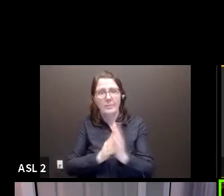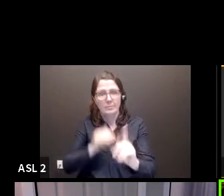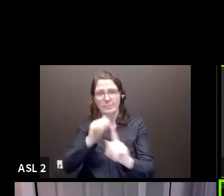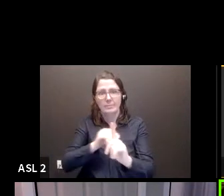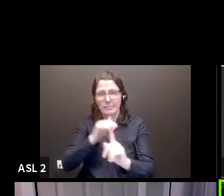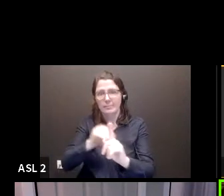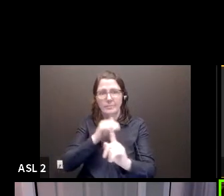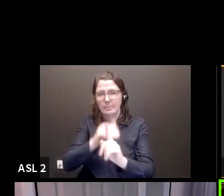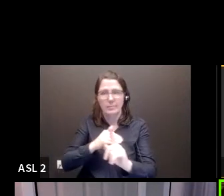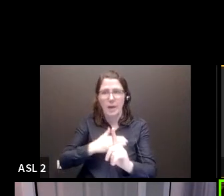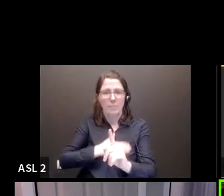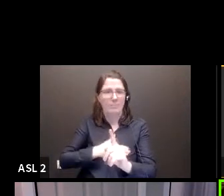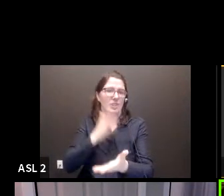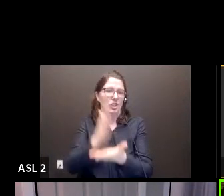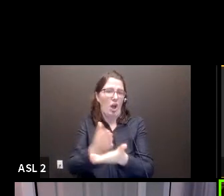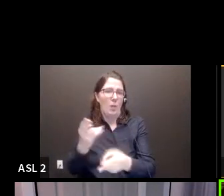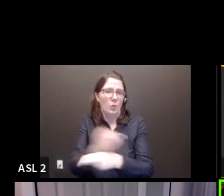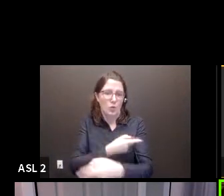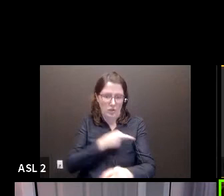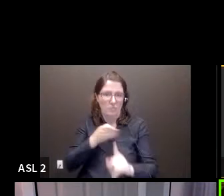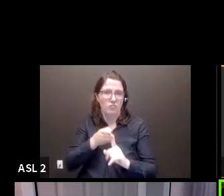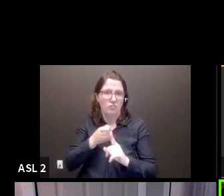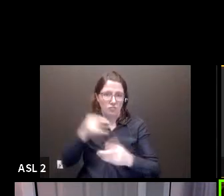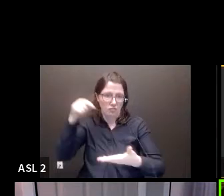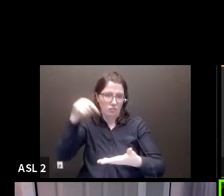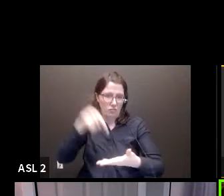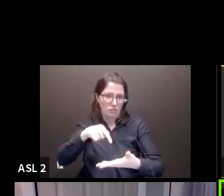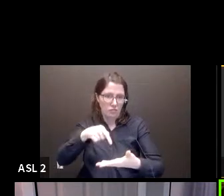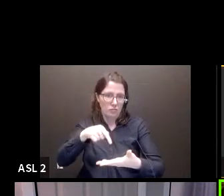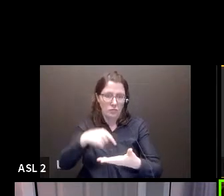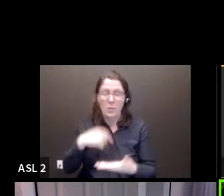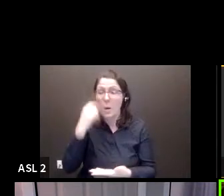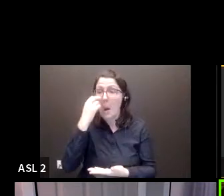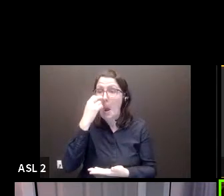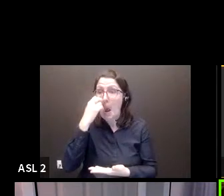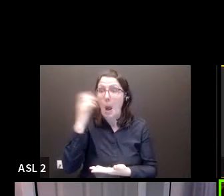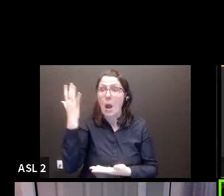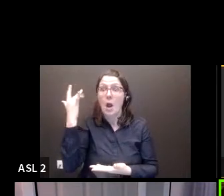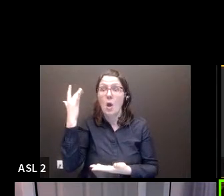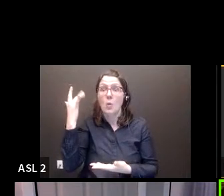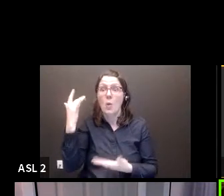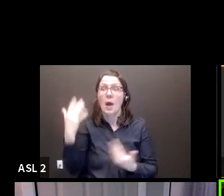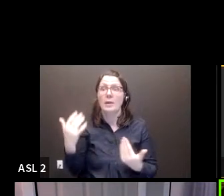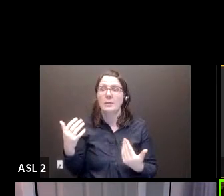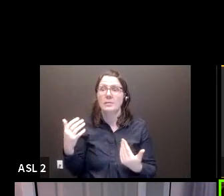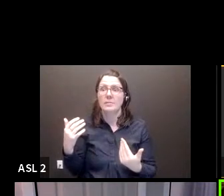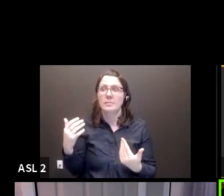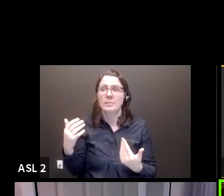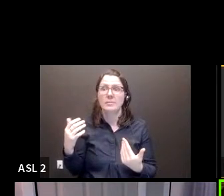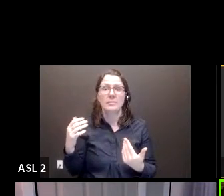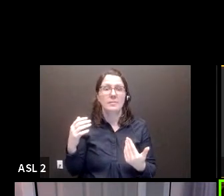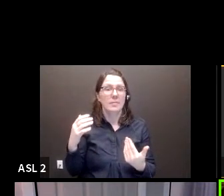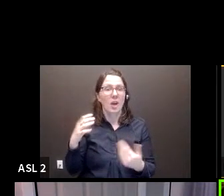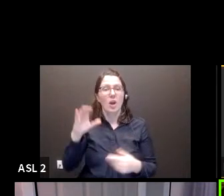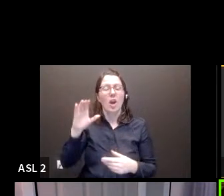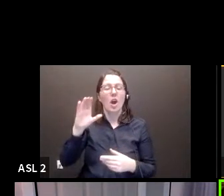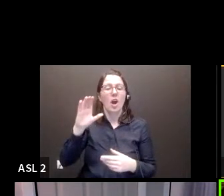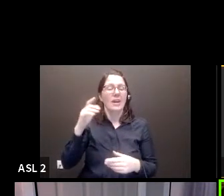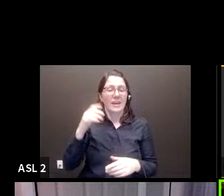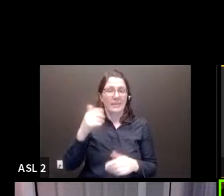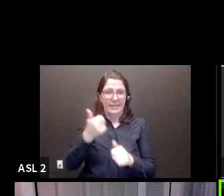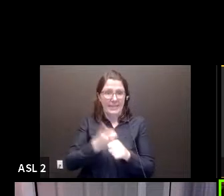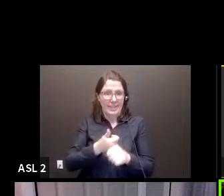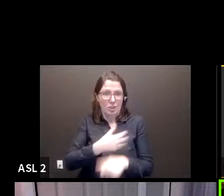orders the the cities uh by the population cop per population as if that is the